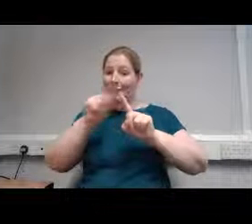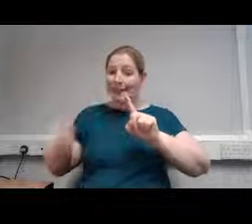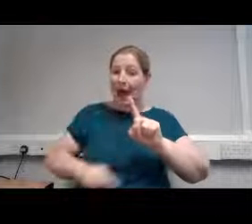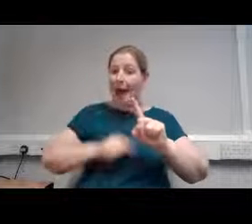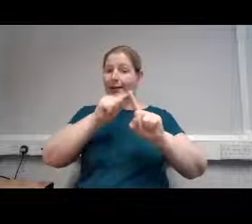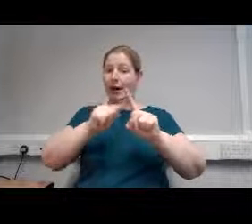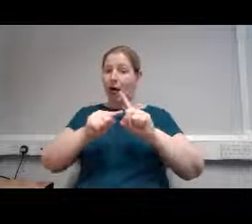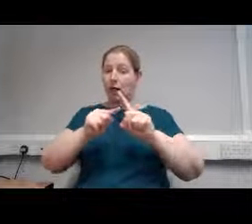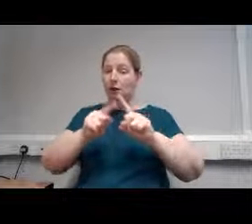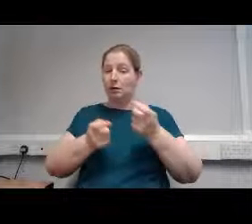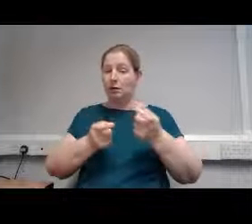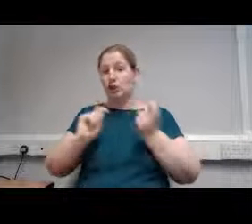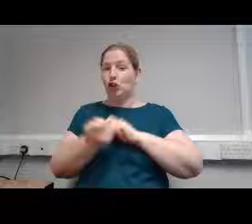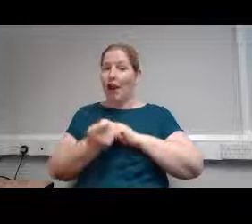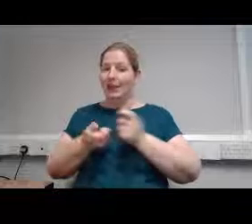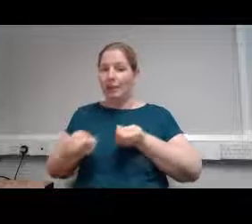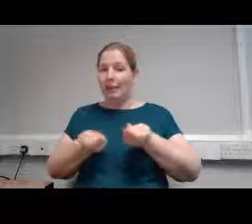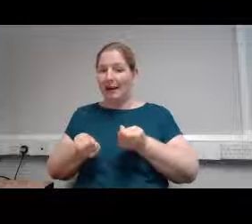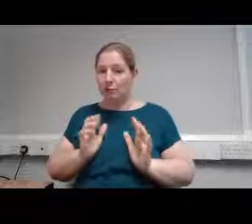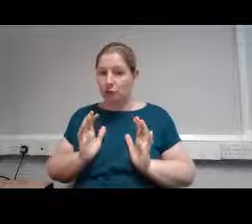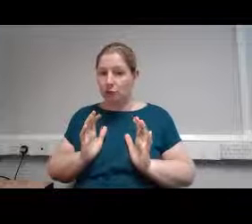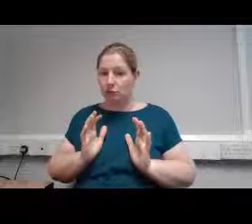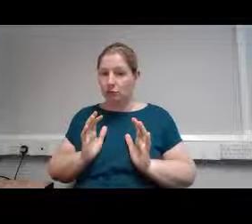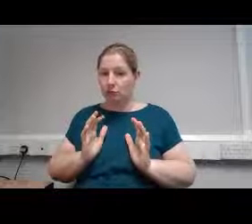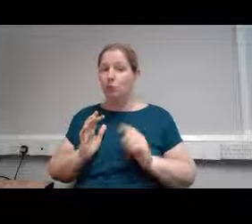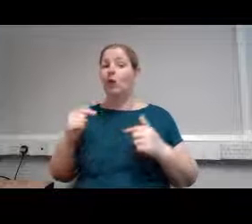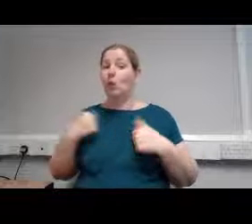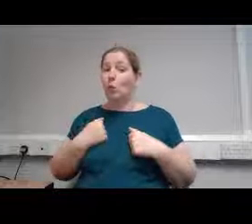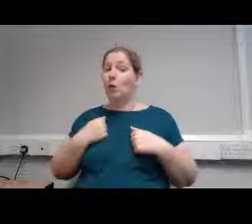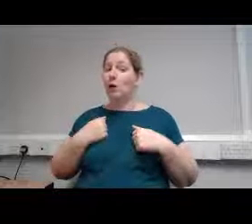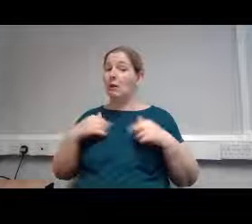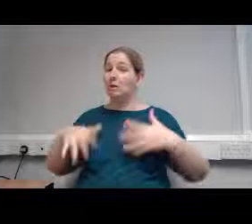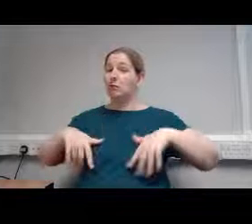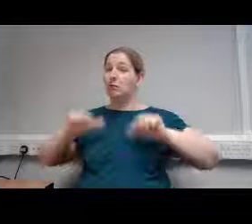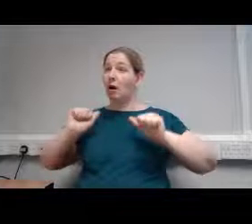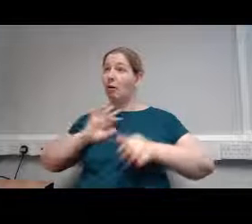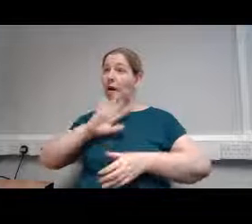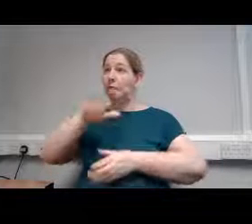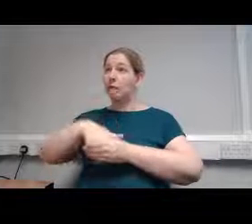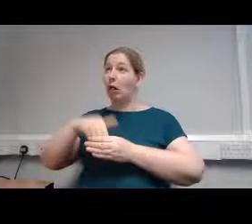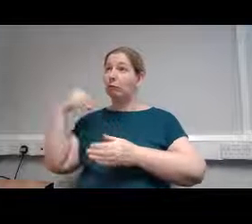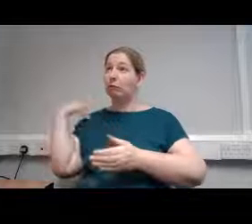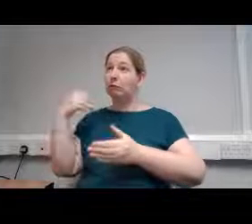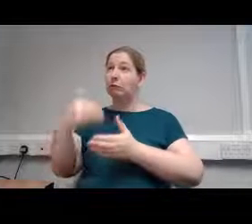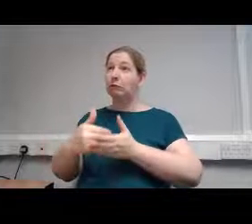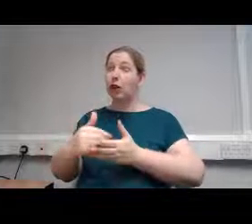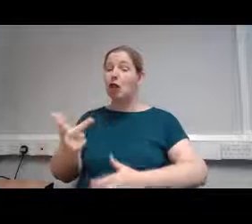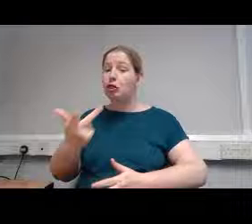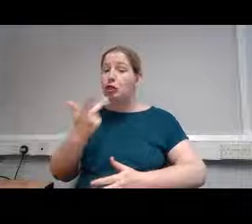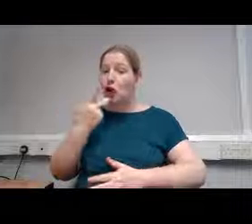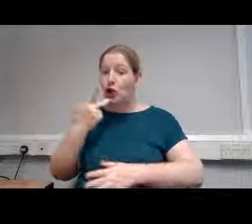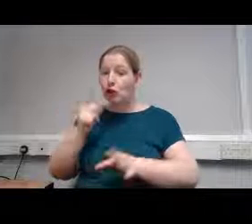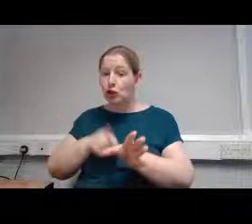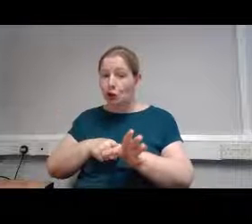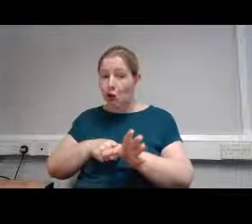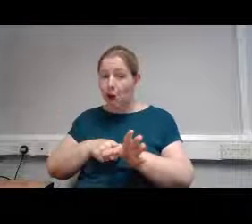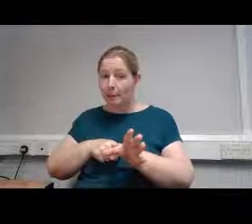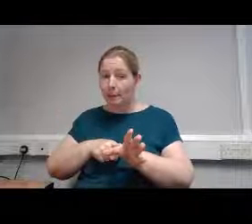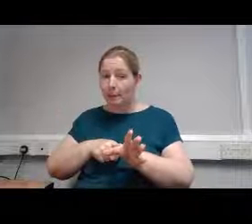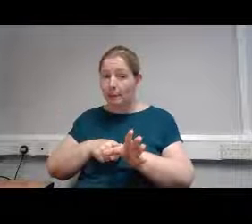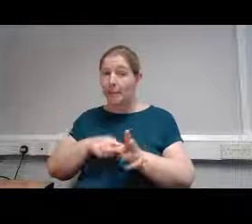takes a long time. So we've been involved in this programme of work now for this is the third year. It's a 3-year programme of